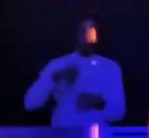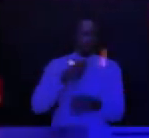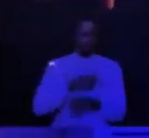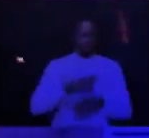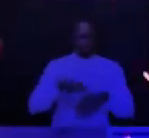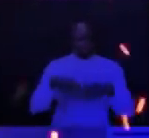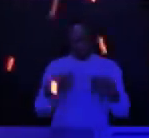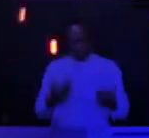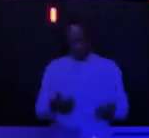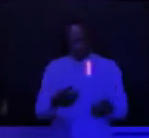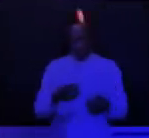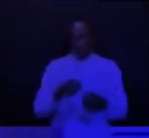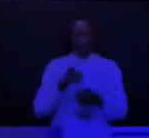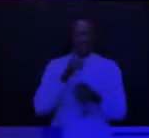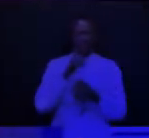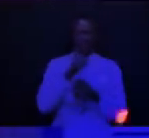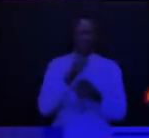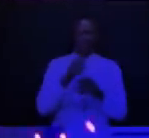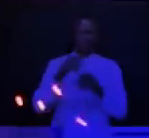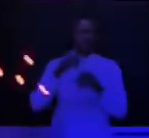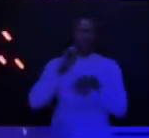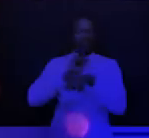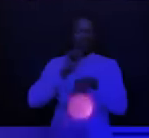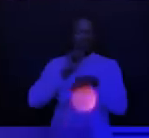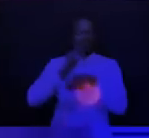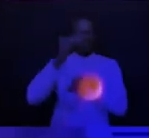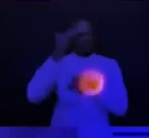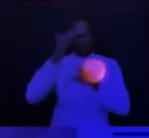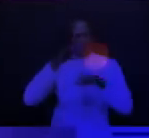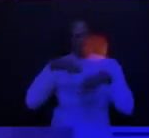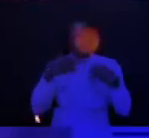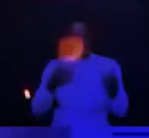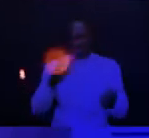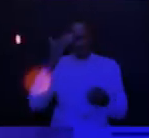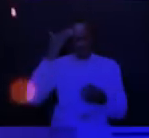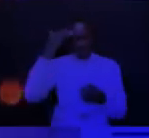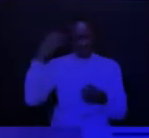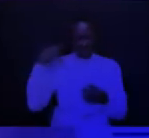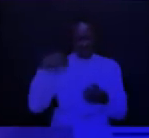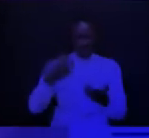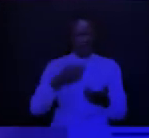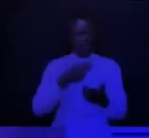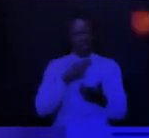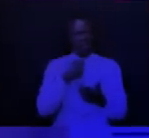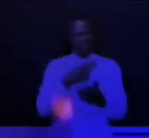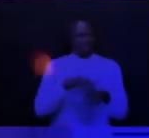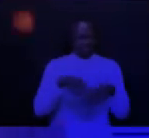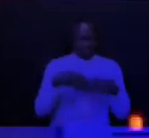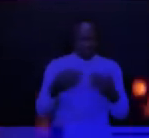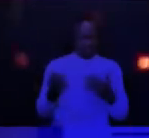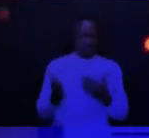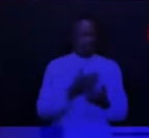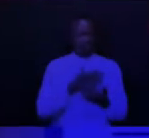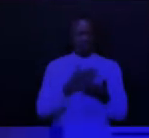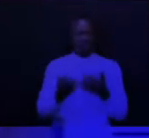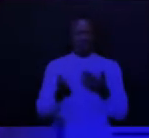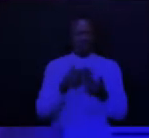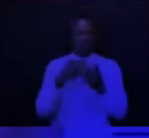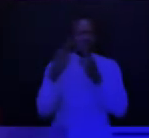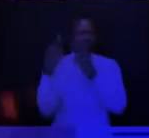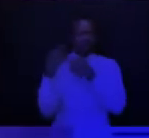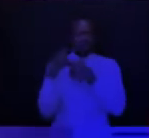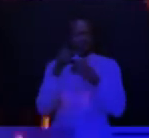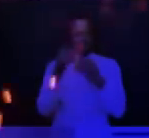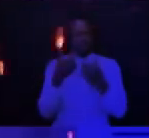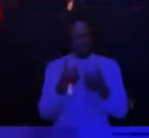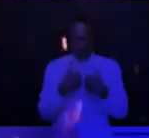whether you are a chief executive officer, you are a headmaster, you are a pastor, whatever role